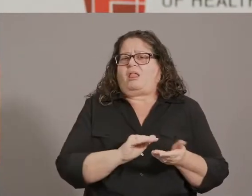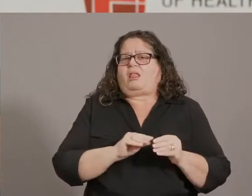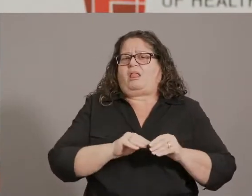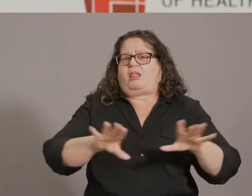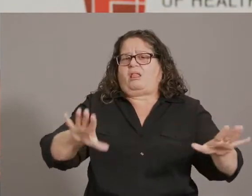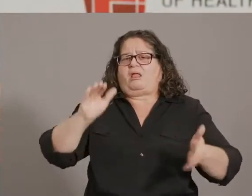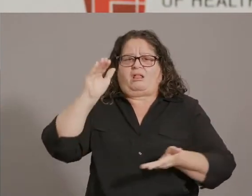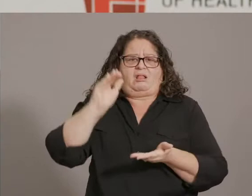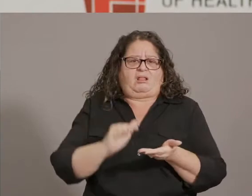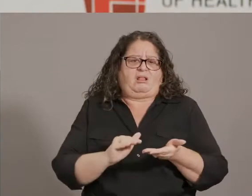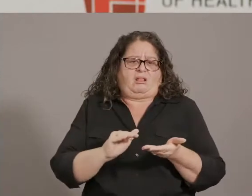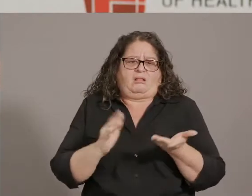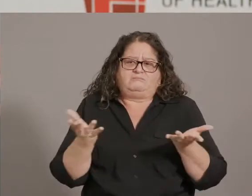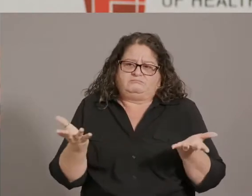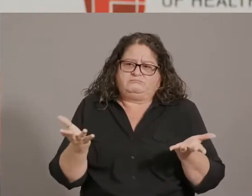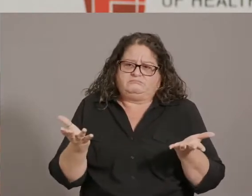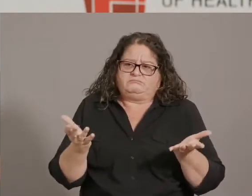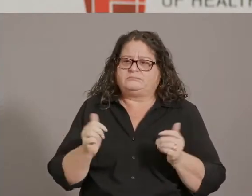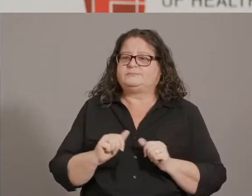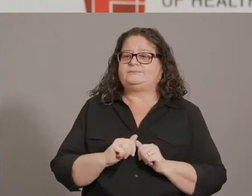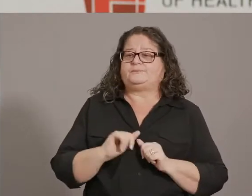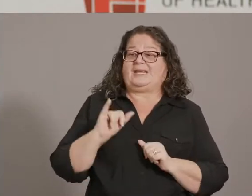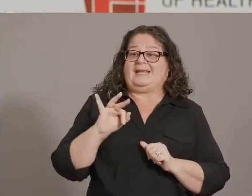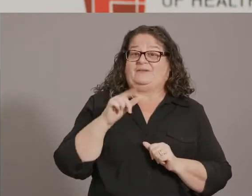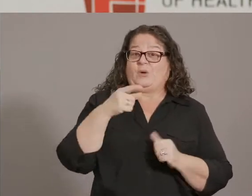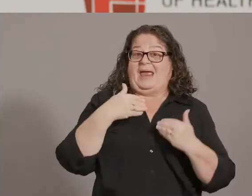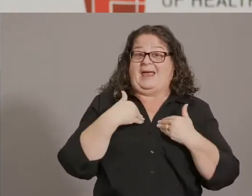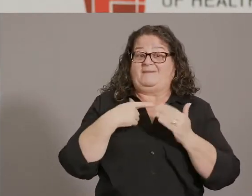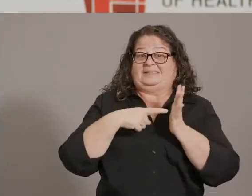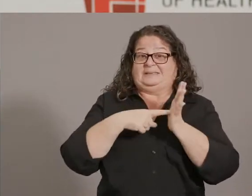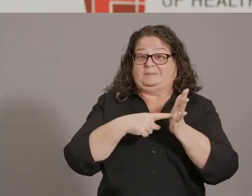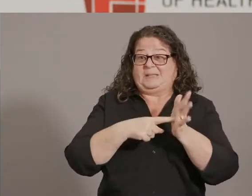that are consistent, even if you've been